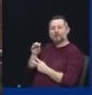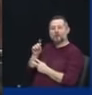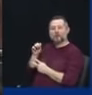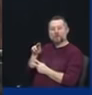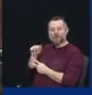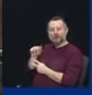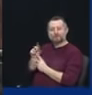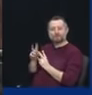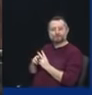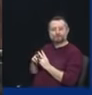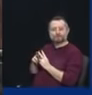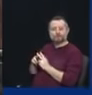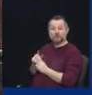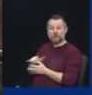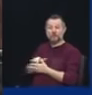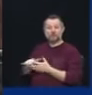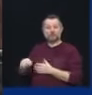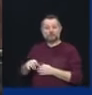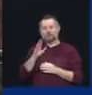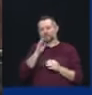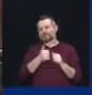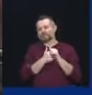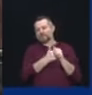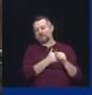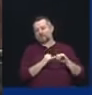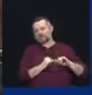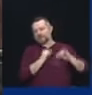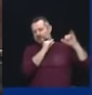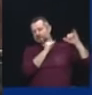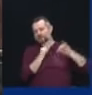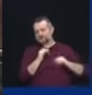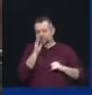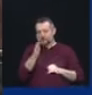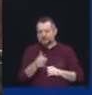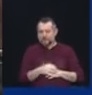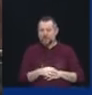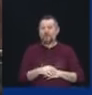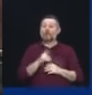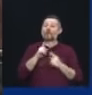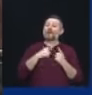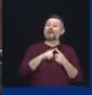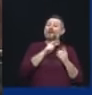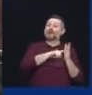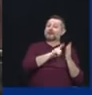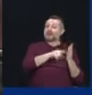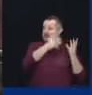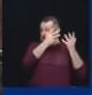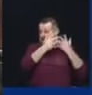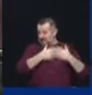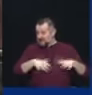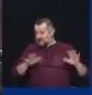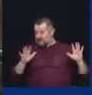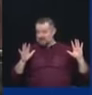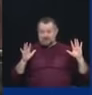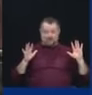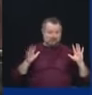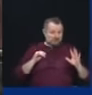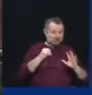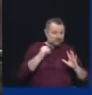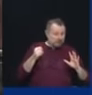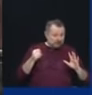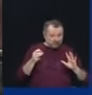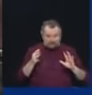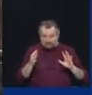same thing here in New York. And then when they finish doing their work on the Johnson &